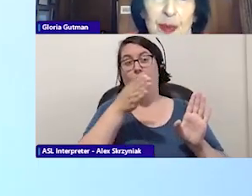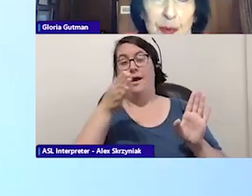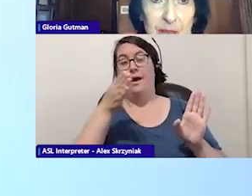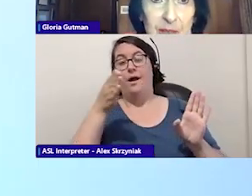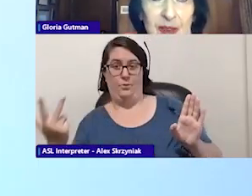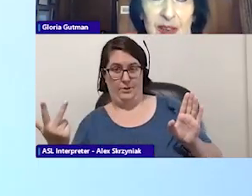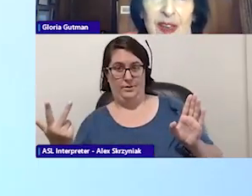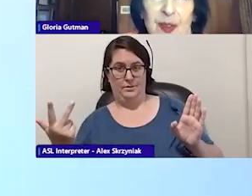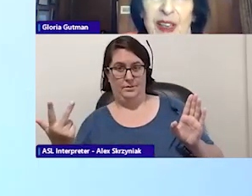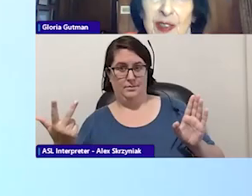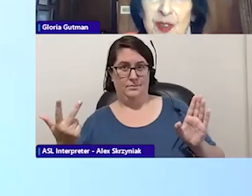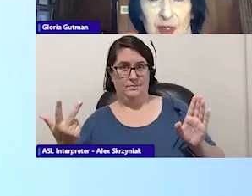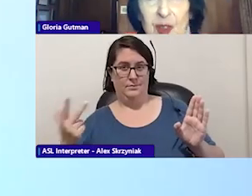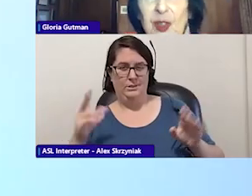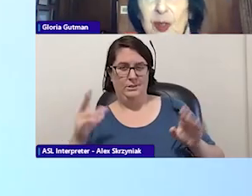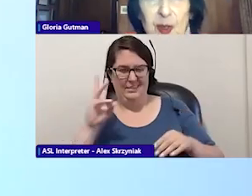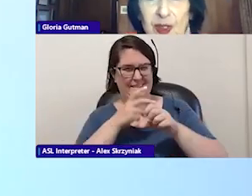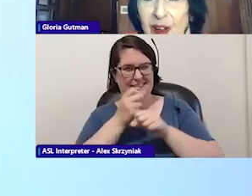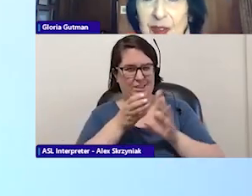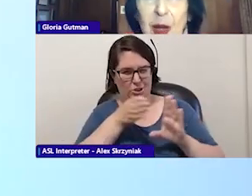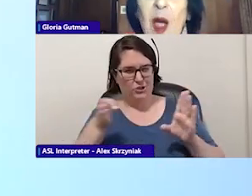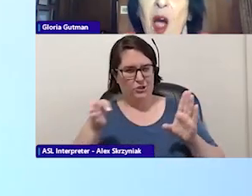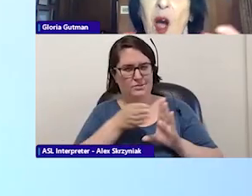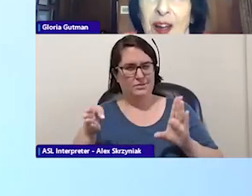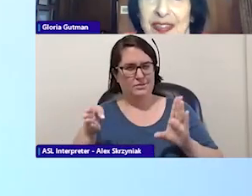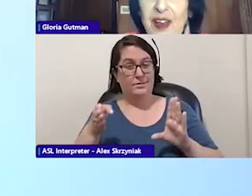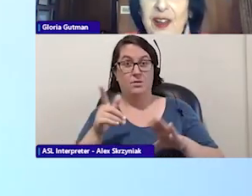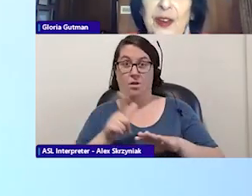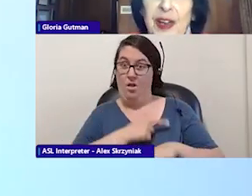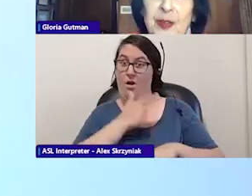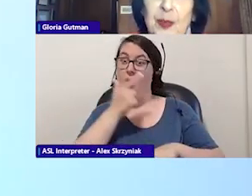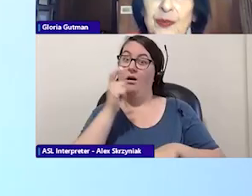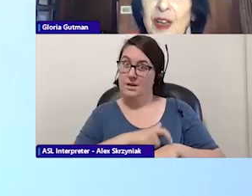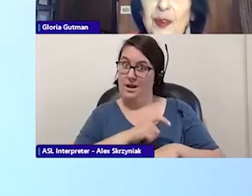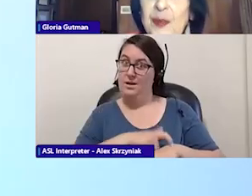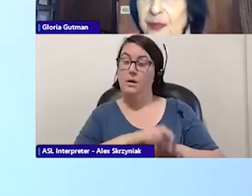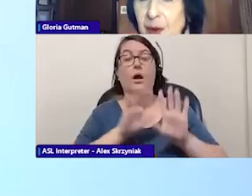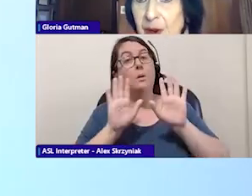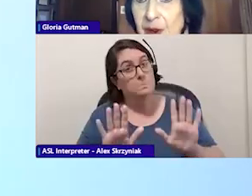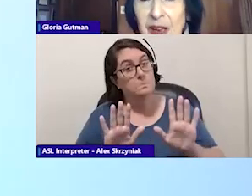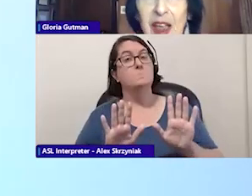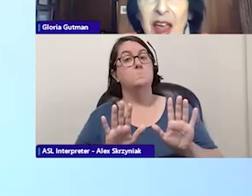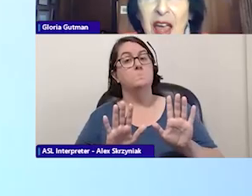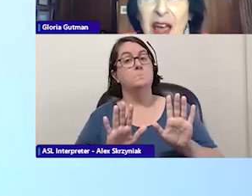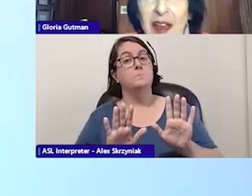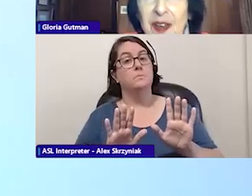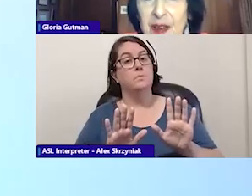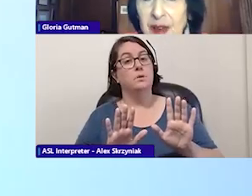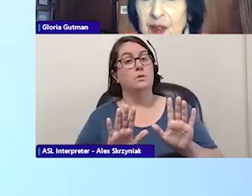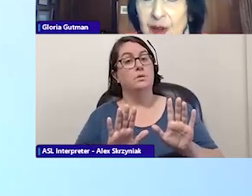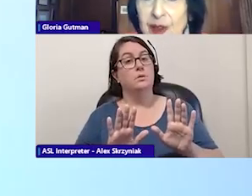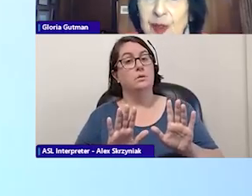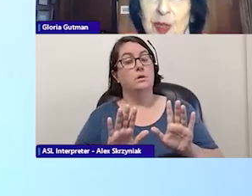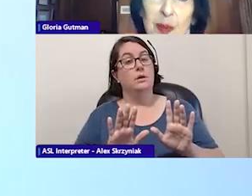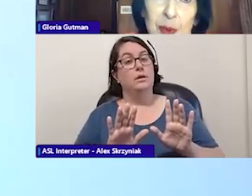follow-up 3. So that's 6 years is a long time. On the other hand, we've never before had